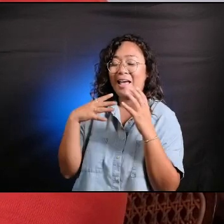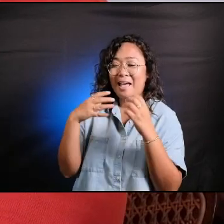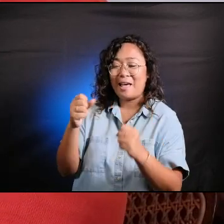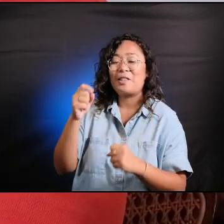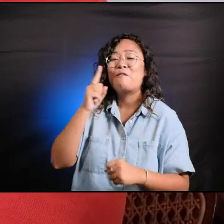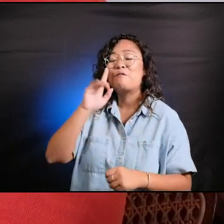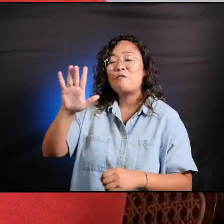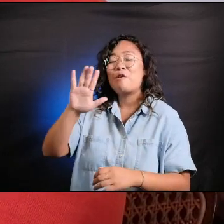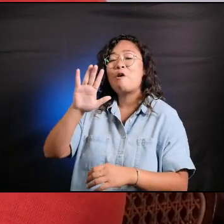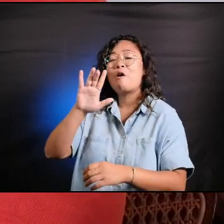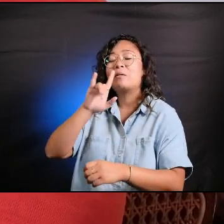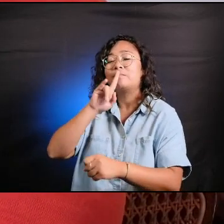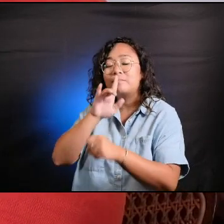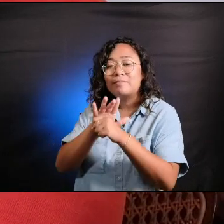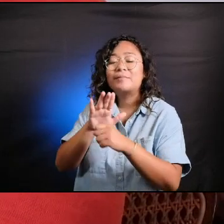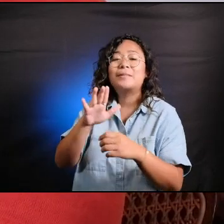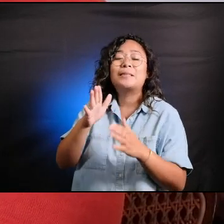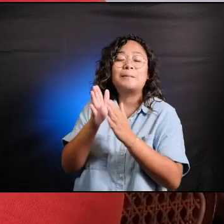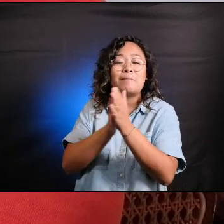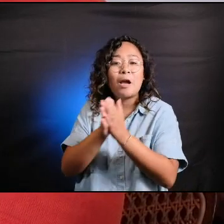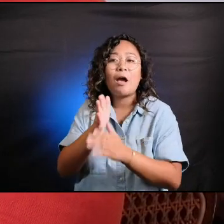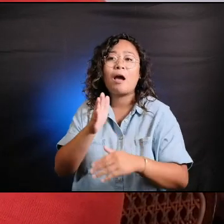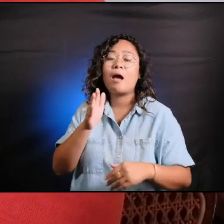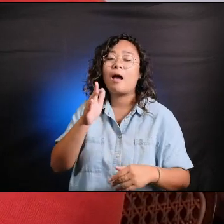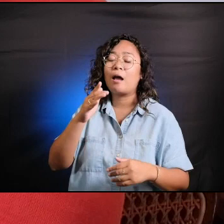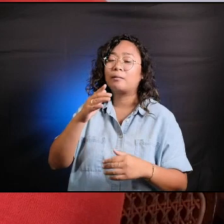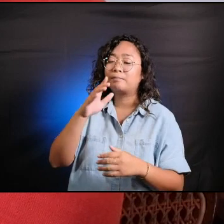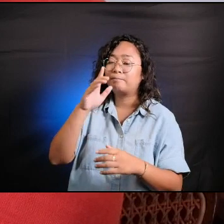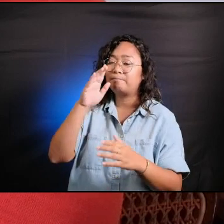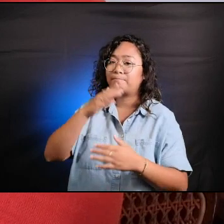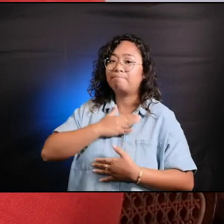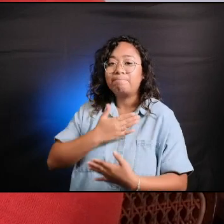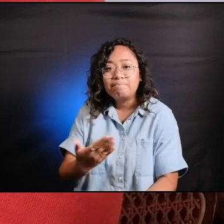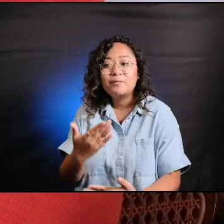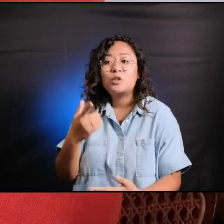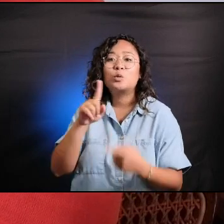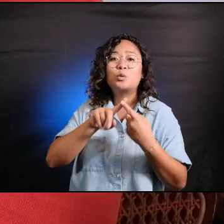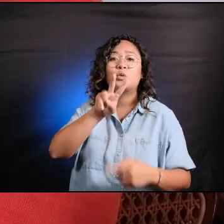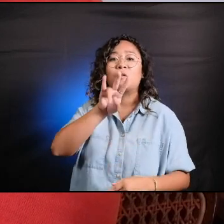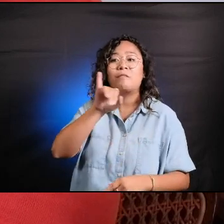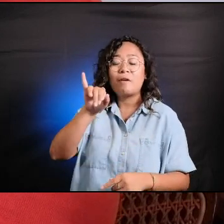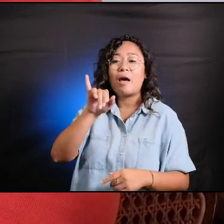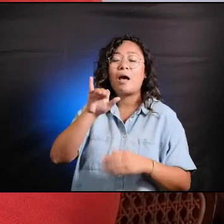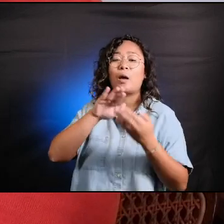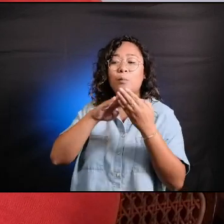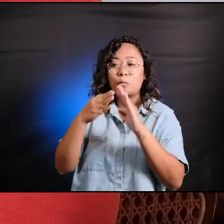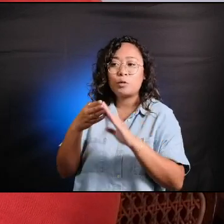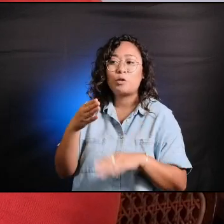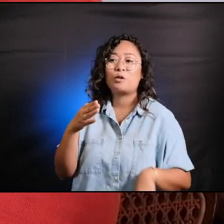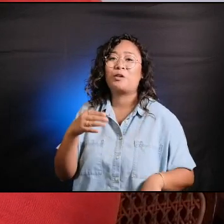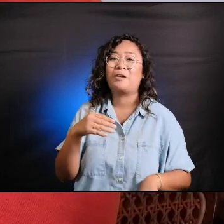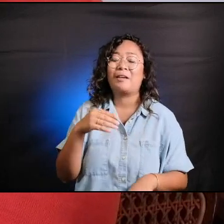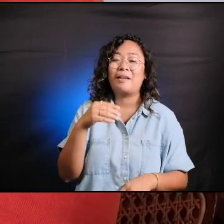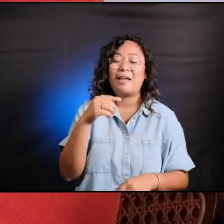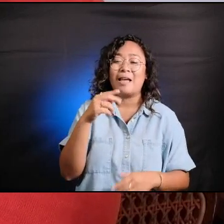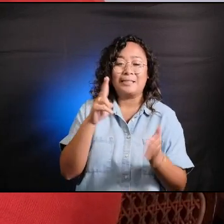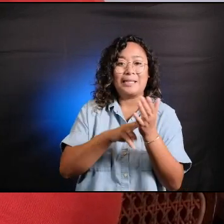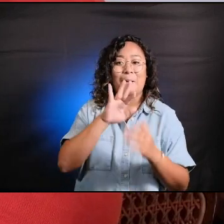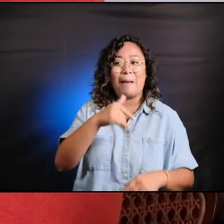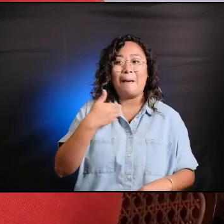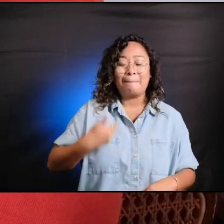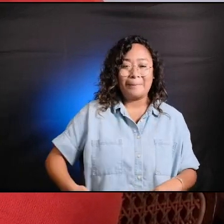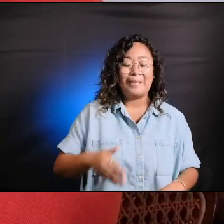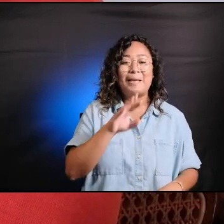your dedication, passion, and unconditional commitment to the Virgin Islands community. And it's signed by me,